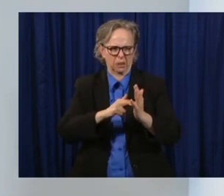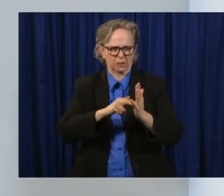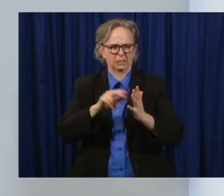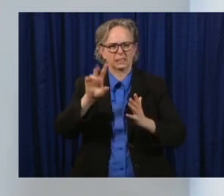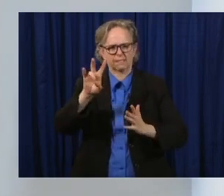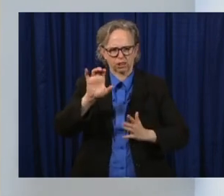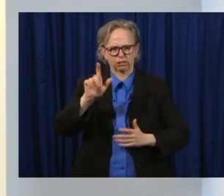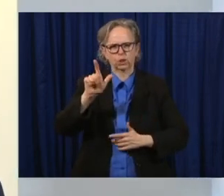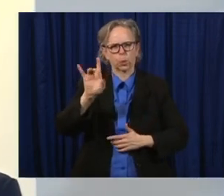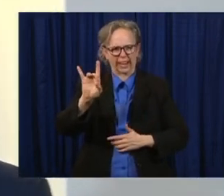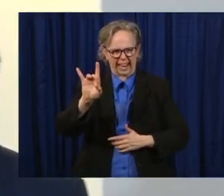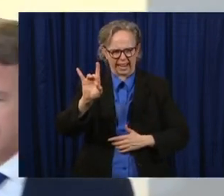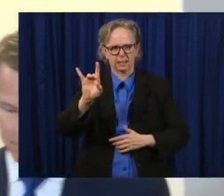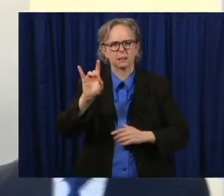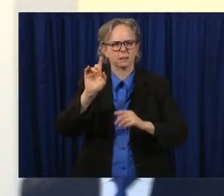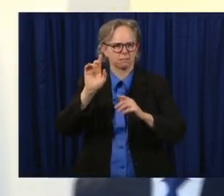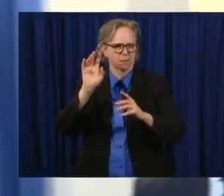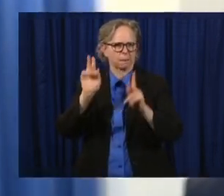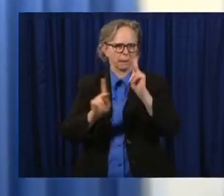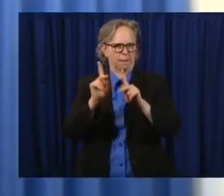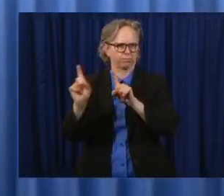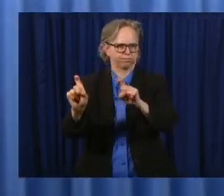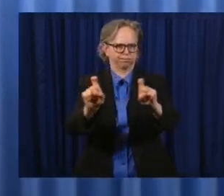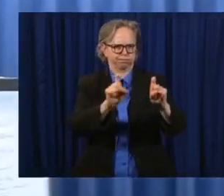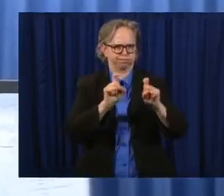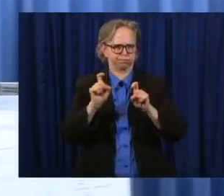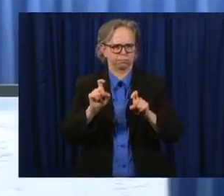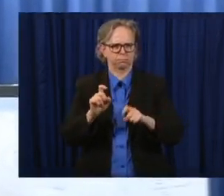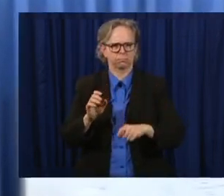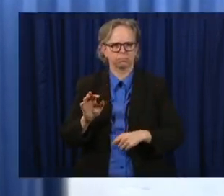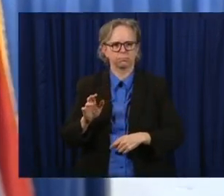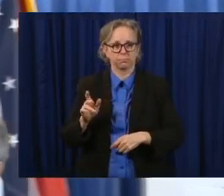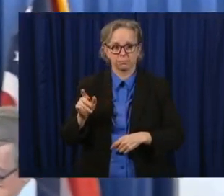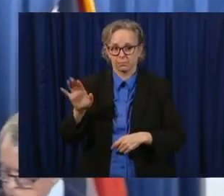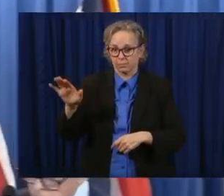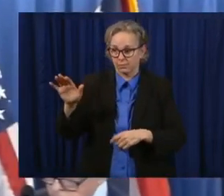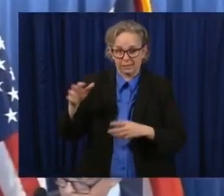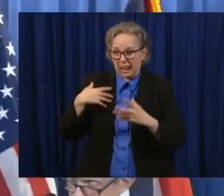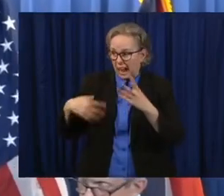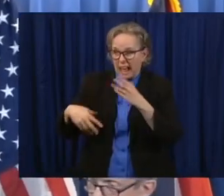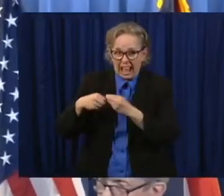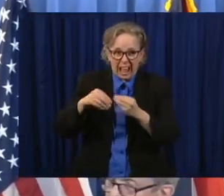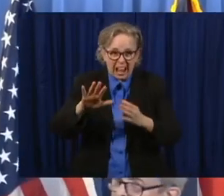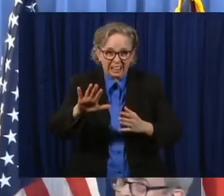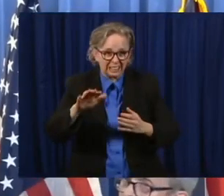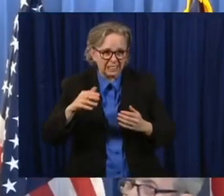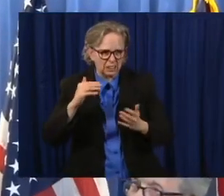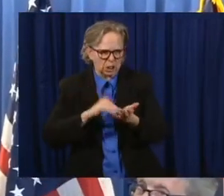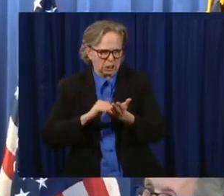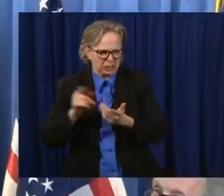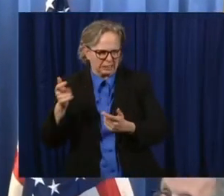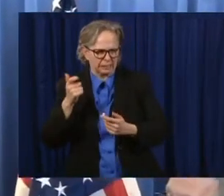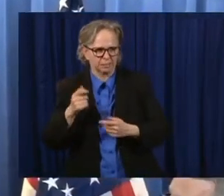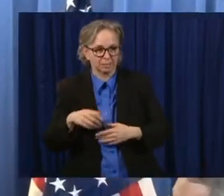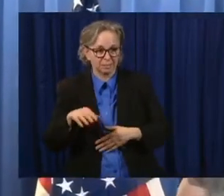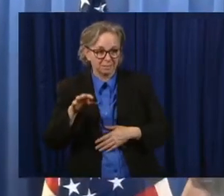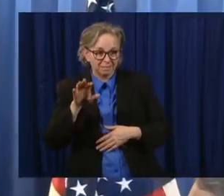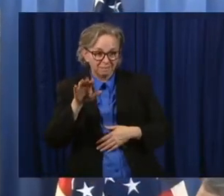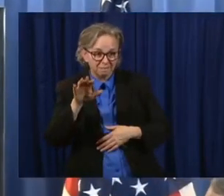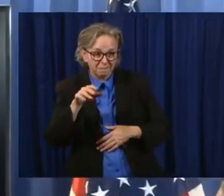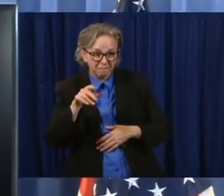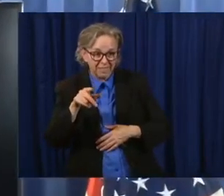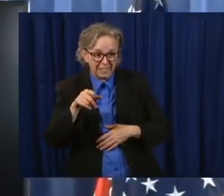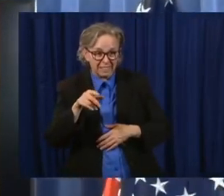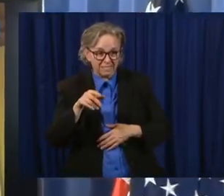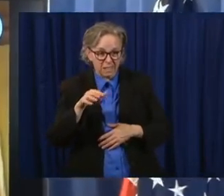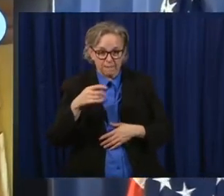3,728. If I could just chip in again, it is at least in the hundreds of the volunteers who are in there.